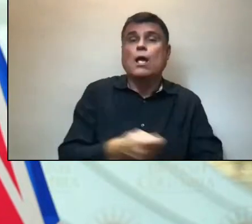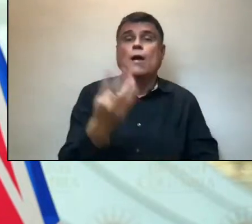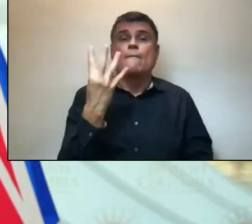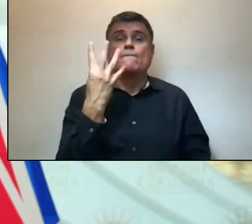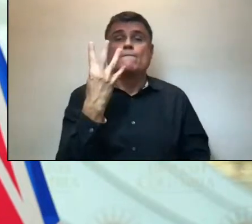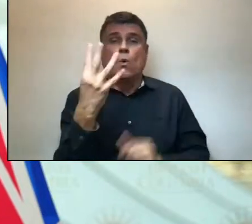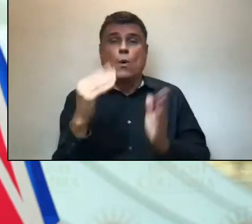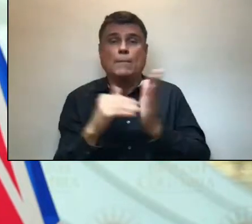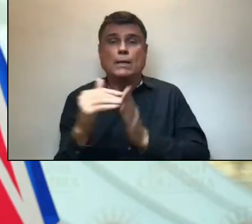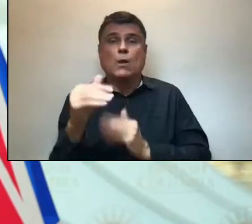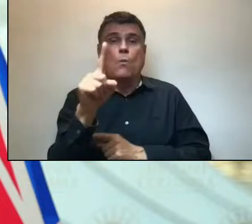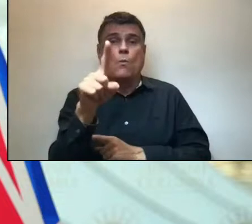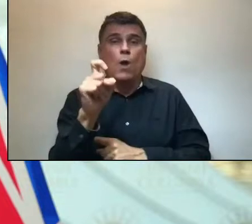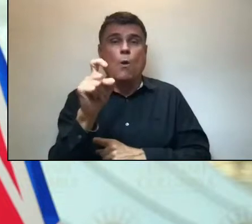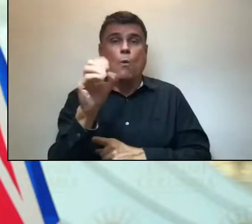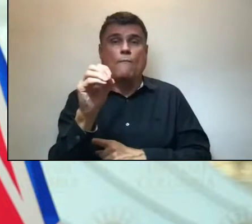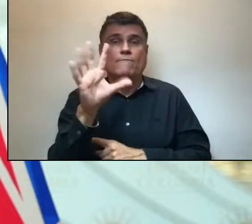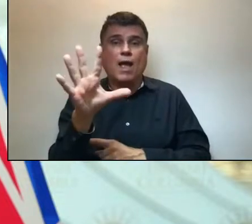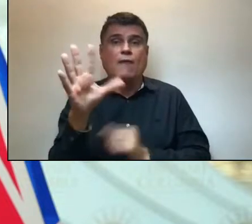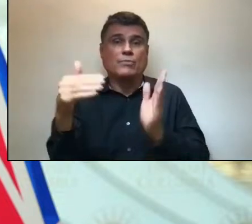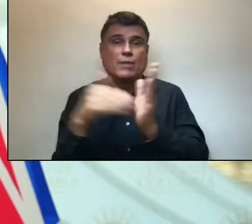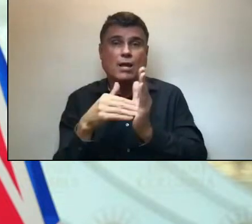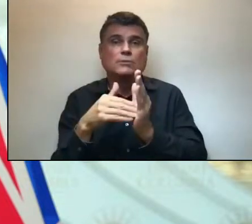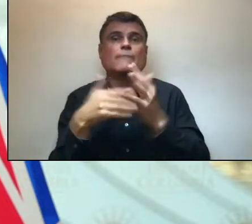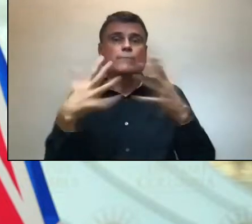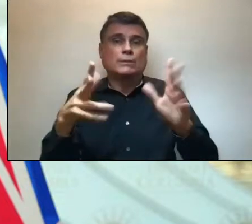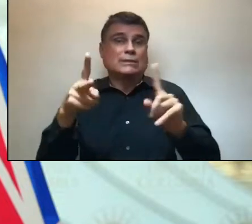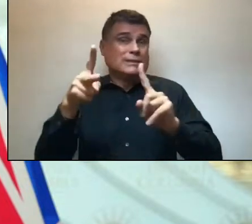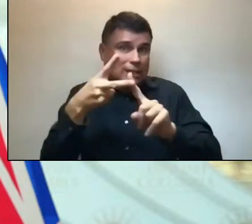4,105,425 second doses, and now